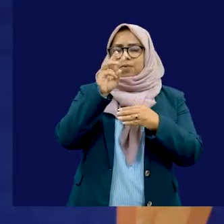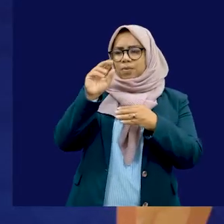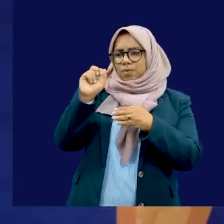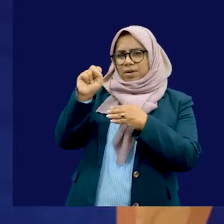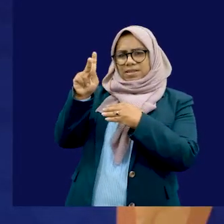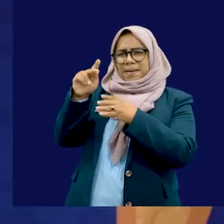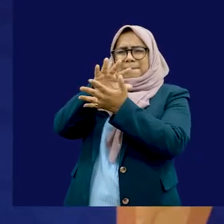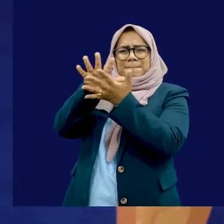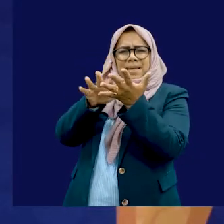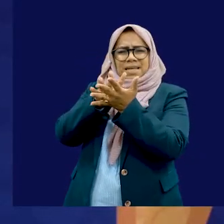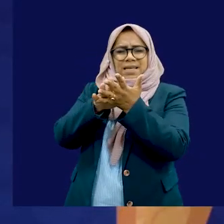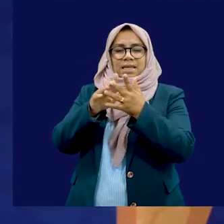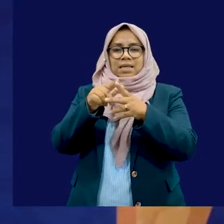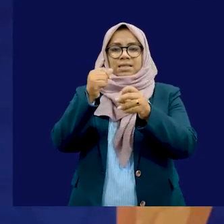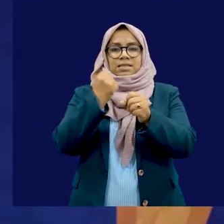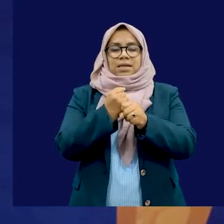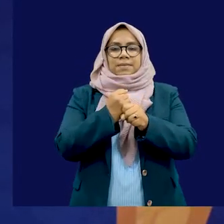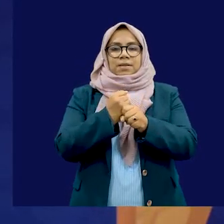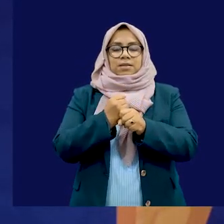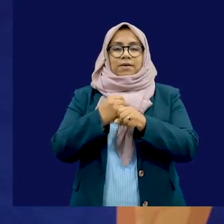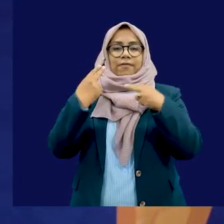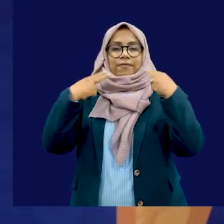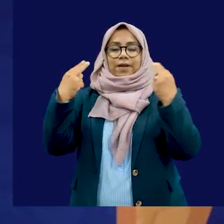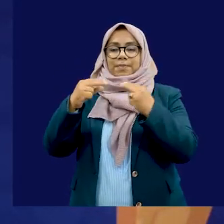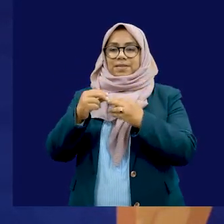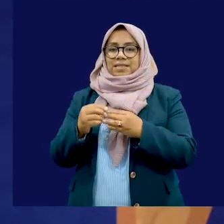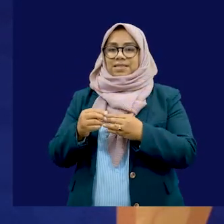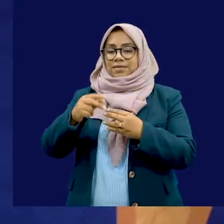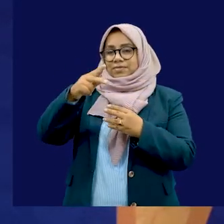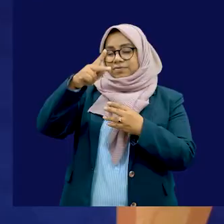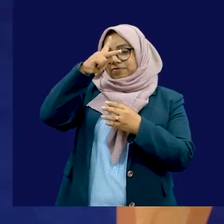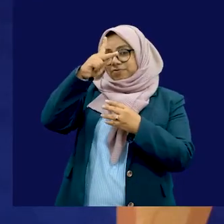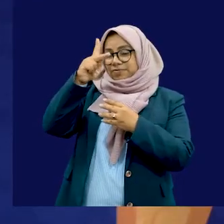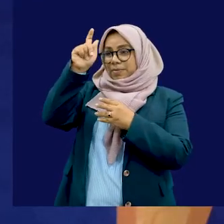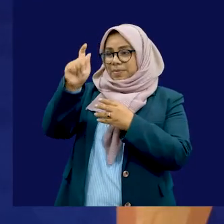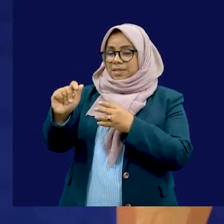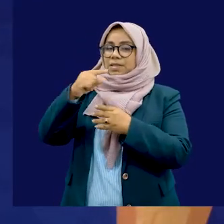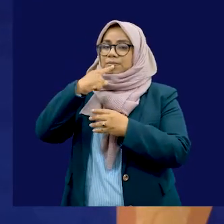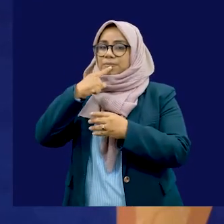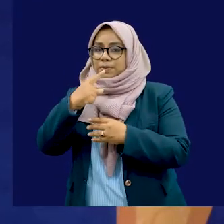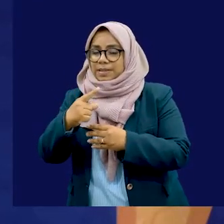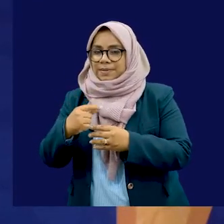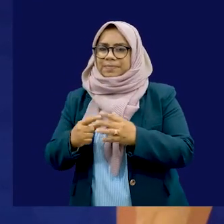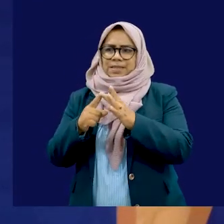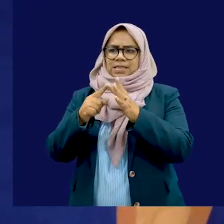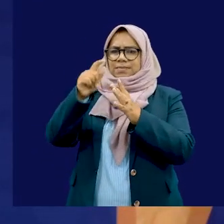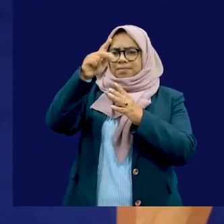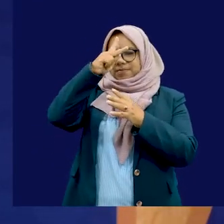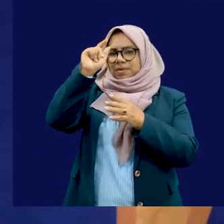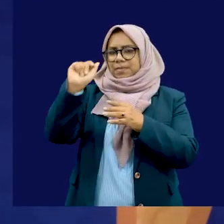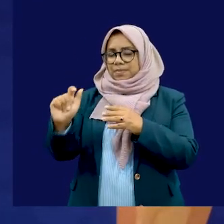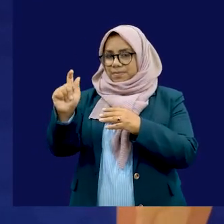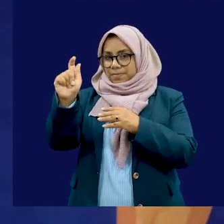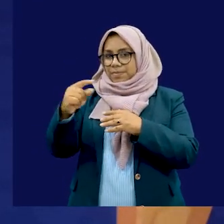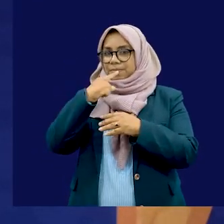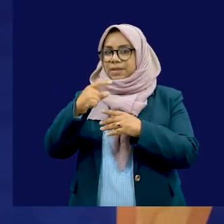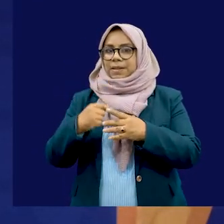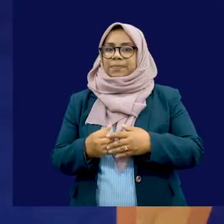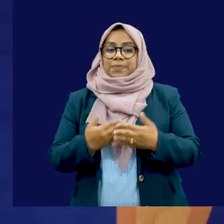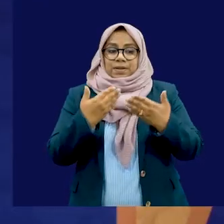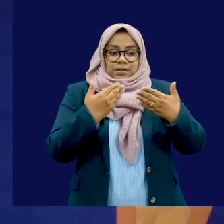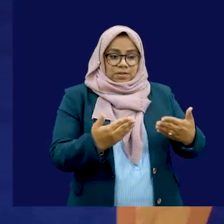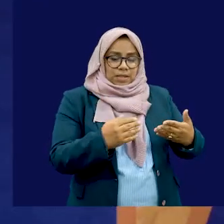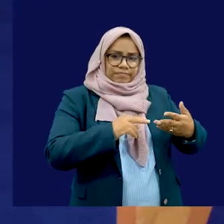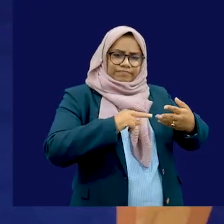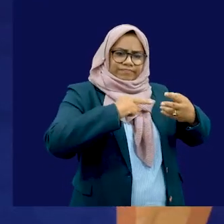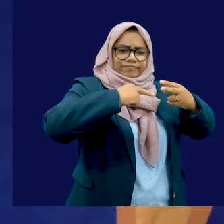5 wask, what's that? A scholar named Mohamed Subhi calculated these early fiqh measurements in